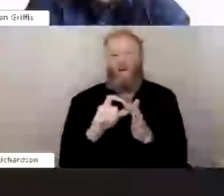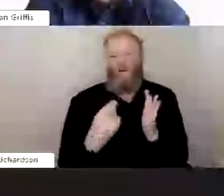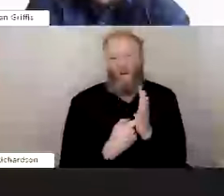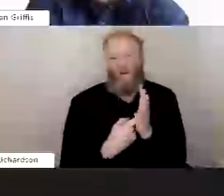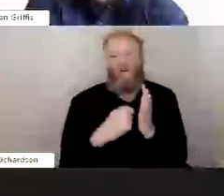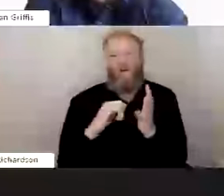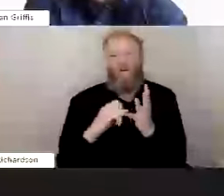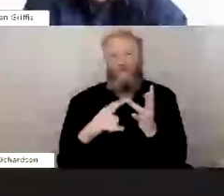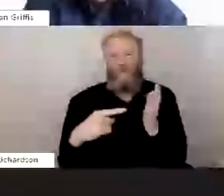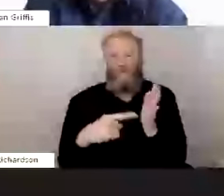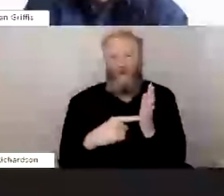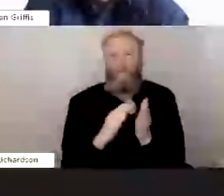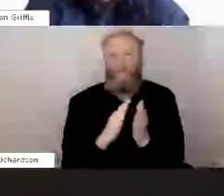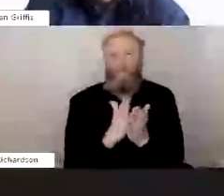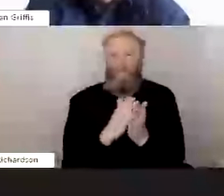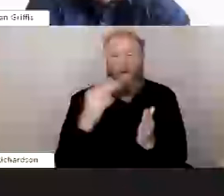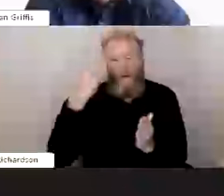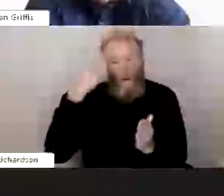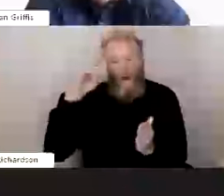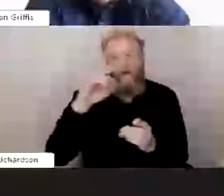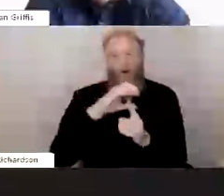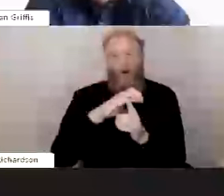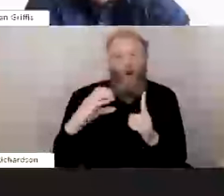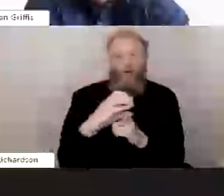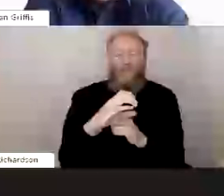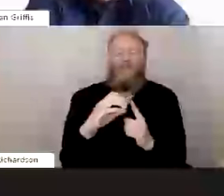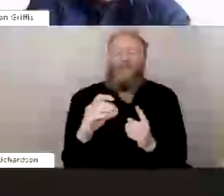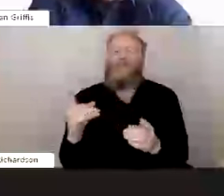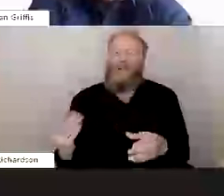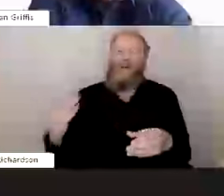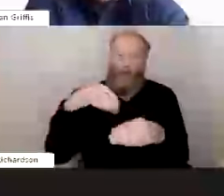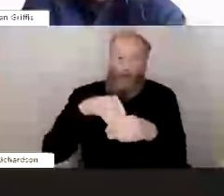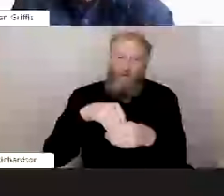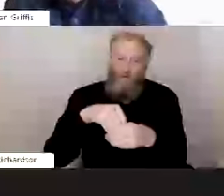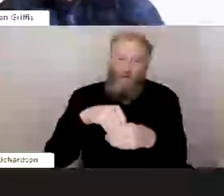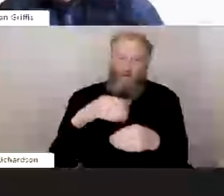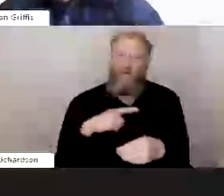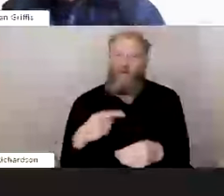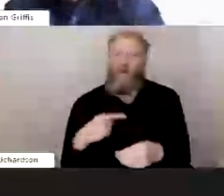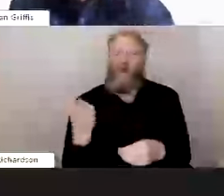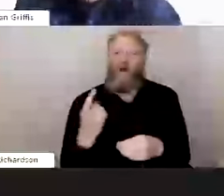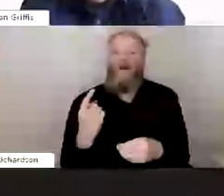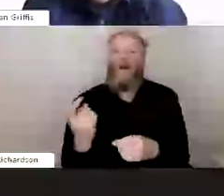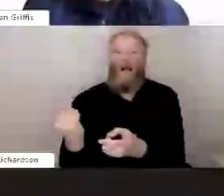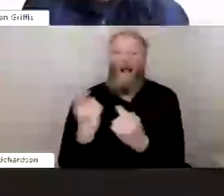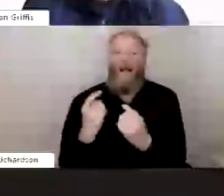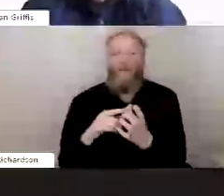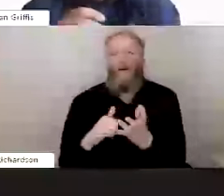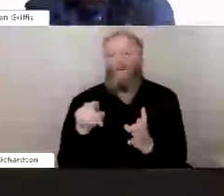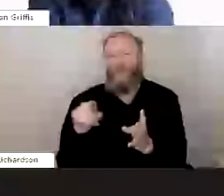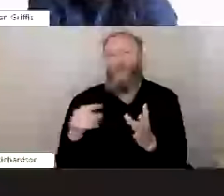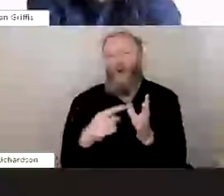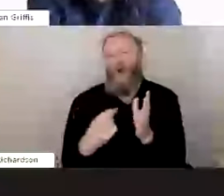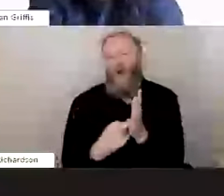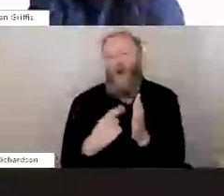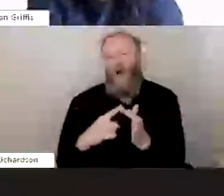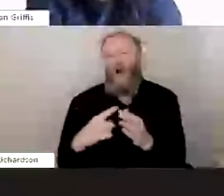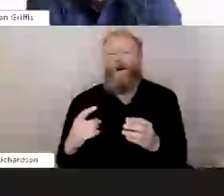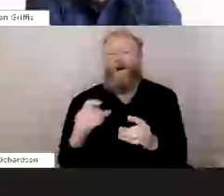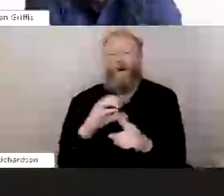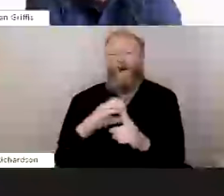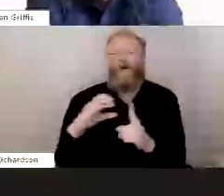called Culture is Inclusion, because we are a come as you are culture. Now, this presents a problem in